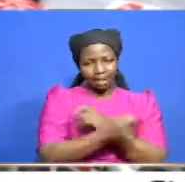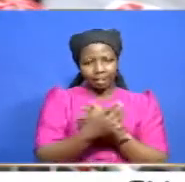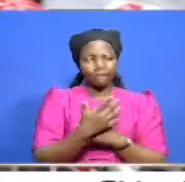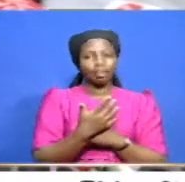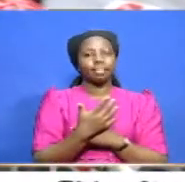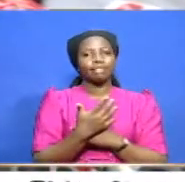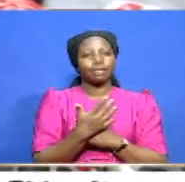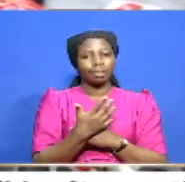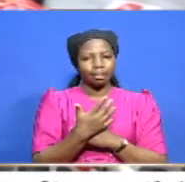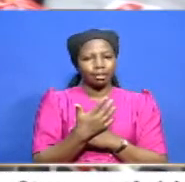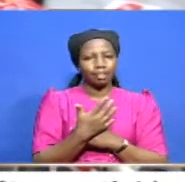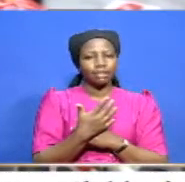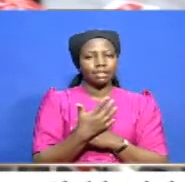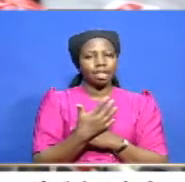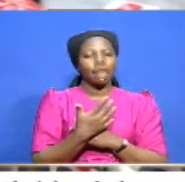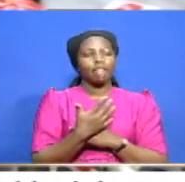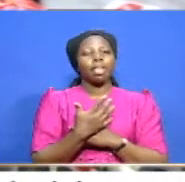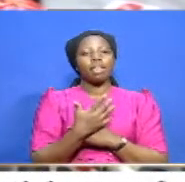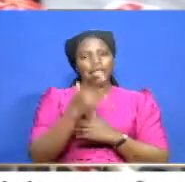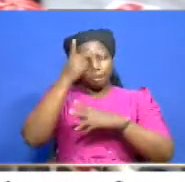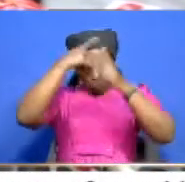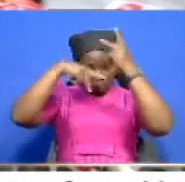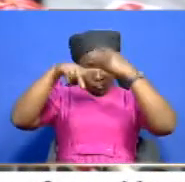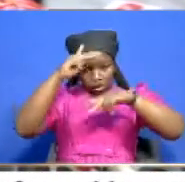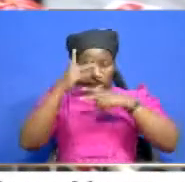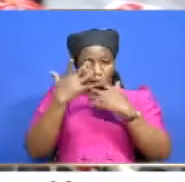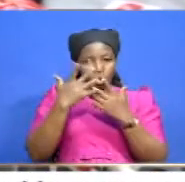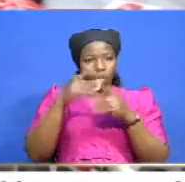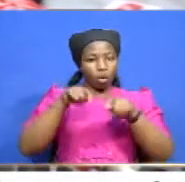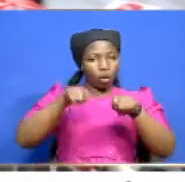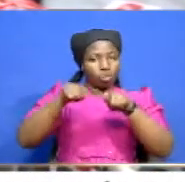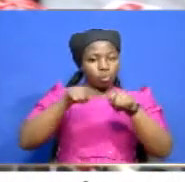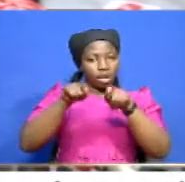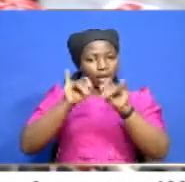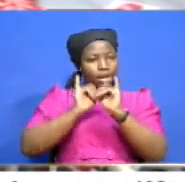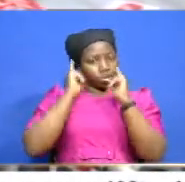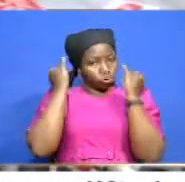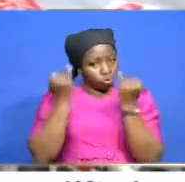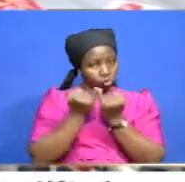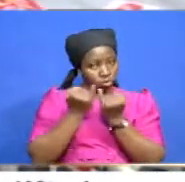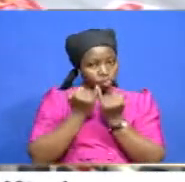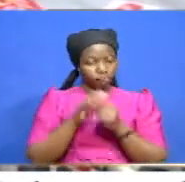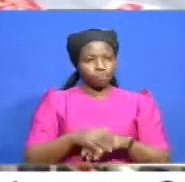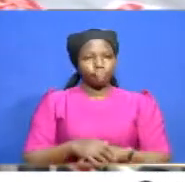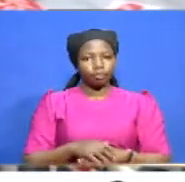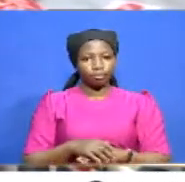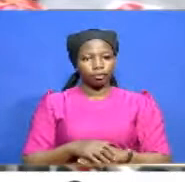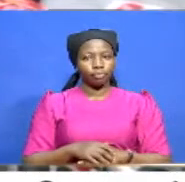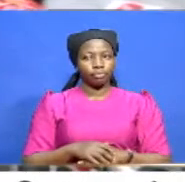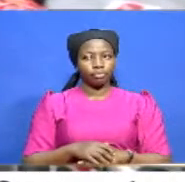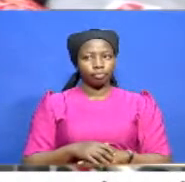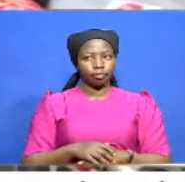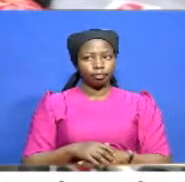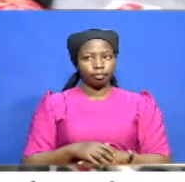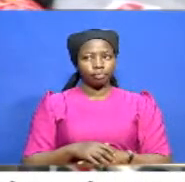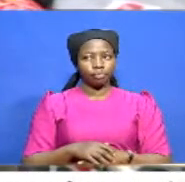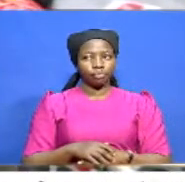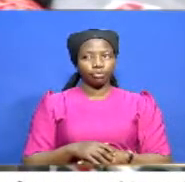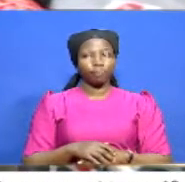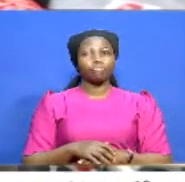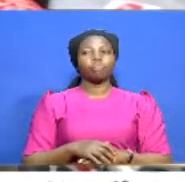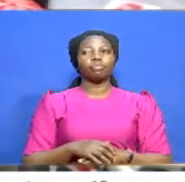professional regulatory body by populating them with the lay persons of